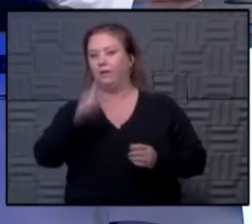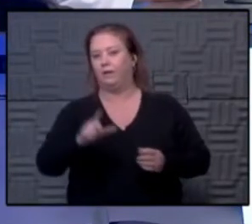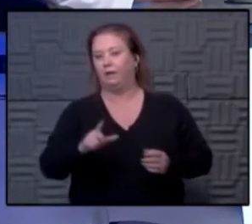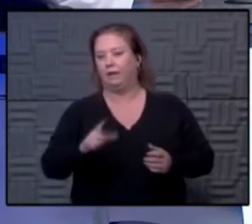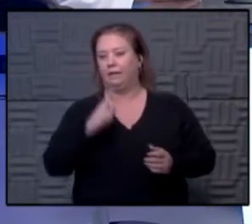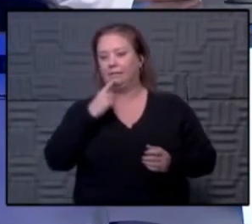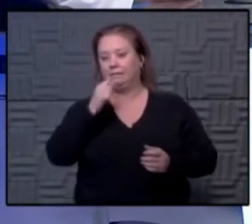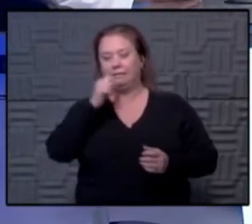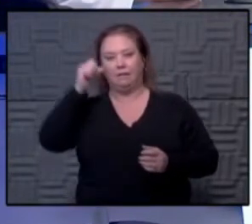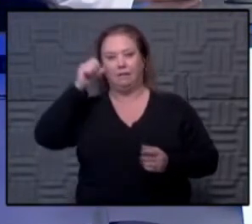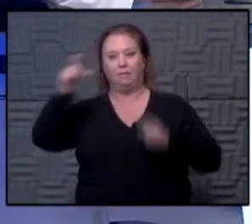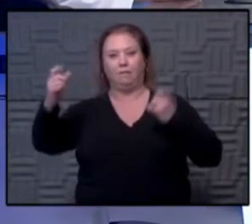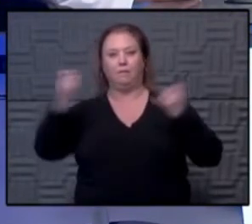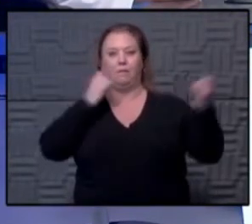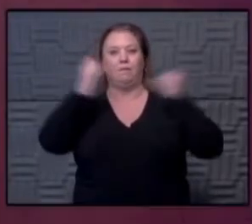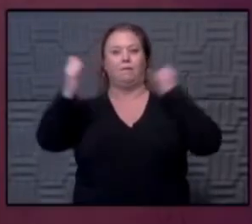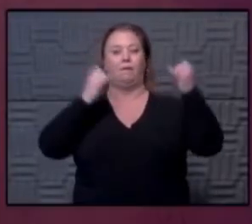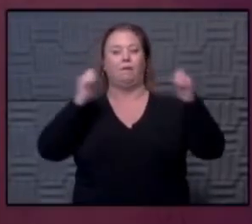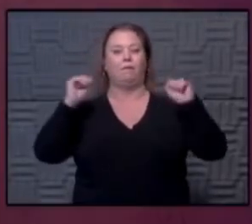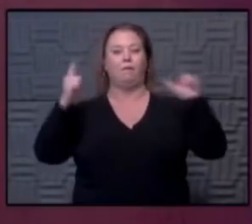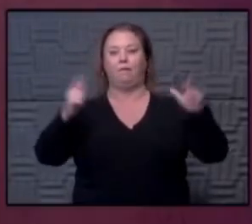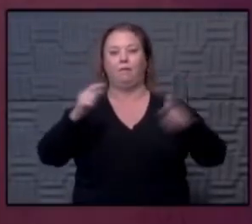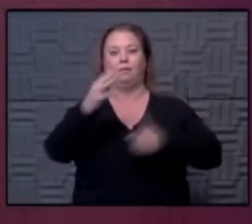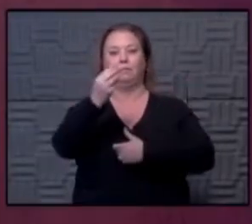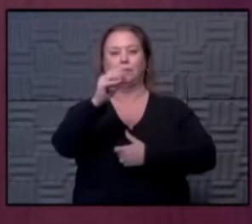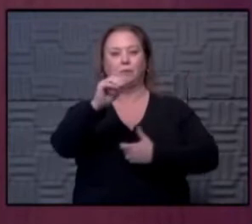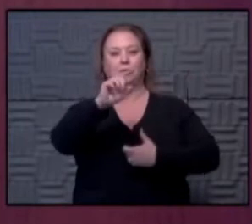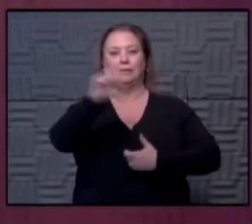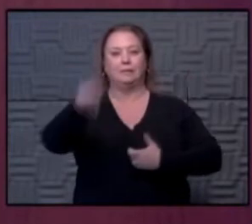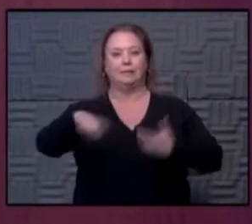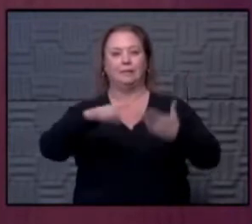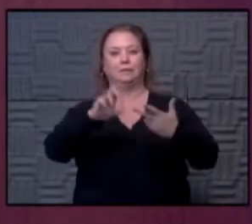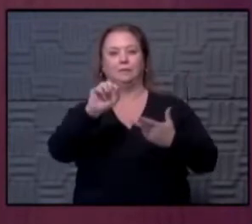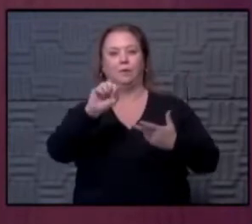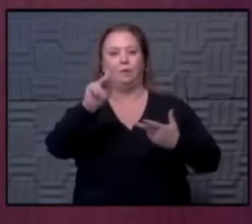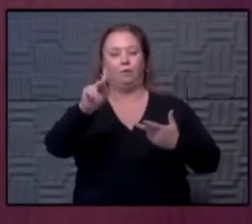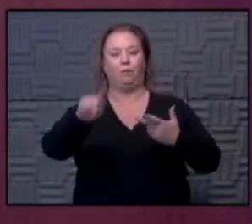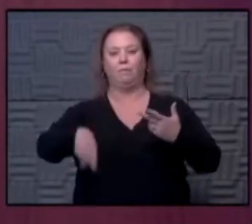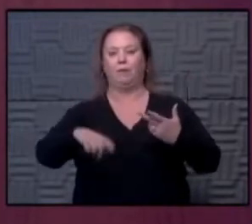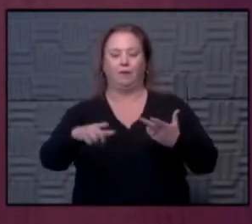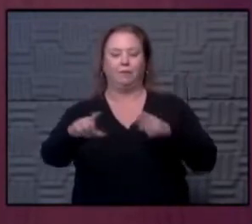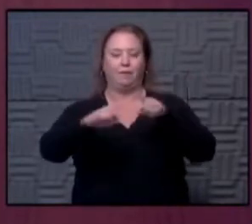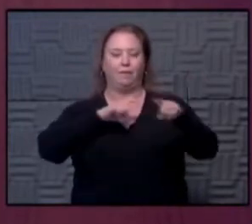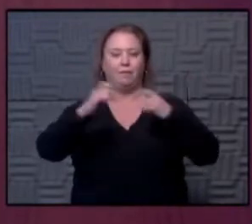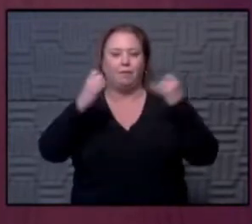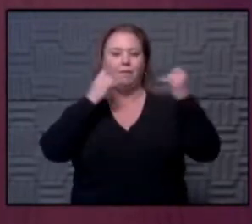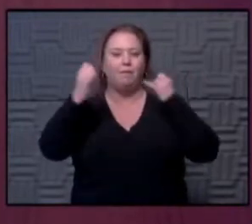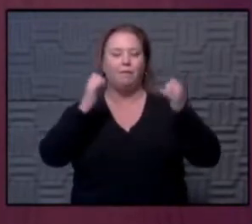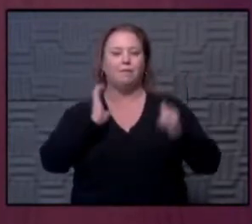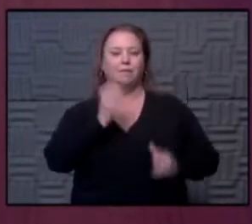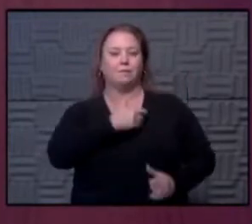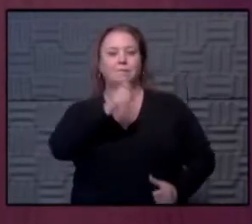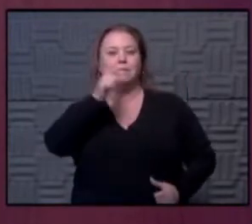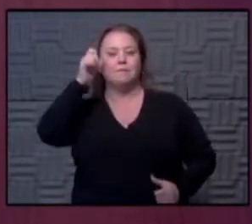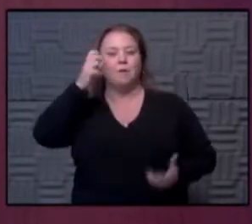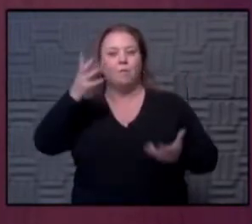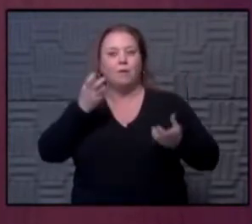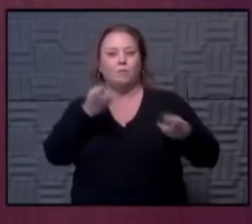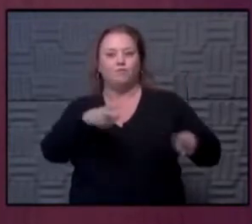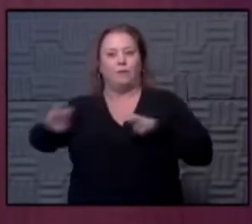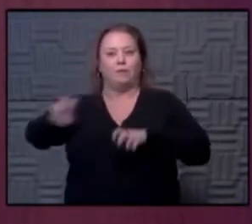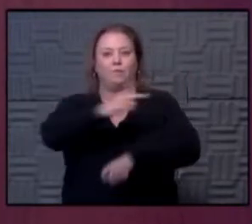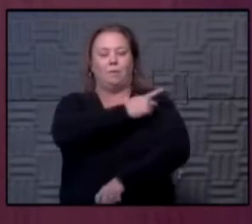tell you yesterday we had calls from all 4 of those states, and as we do nearly every day. So there are very